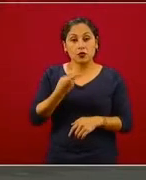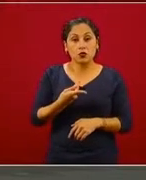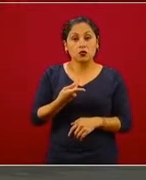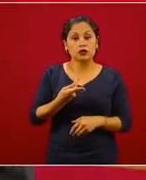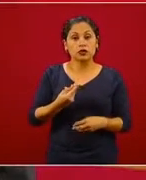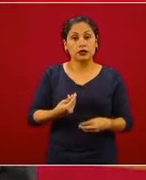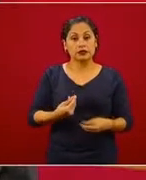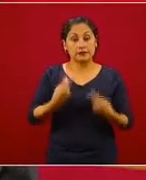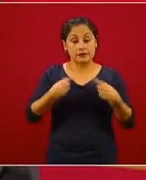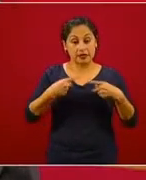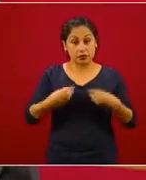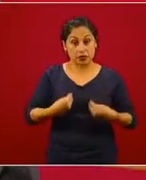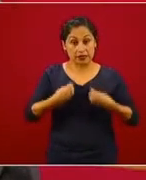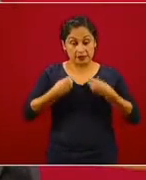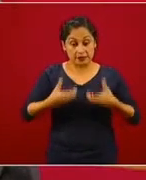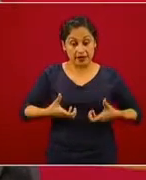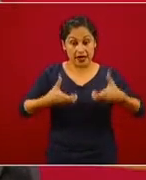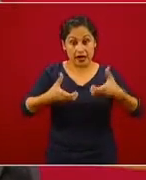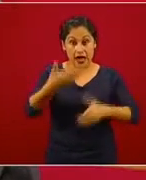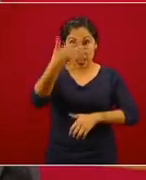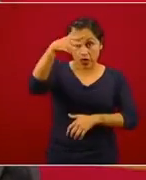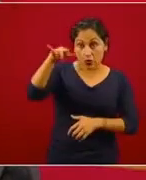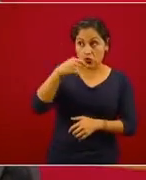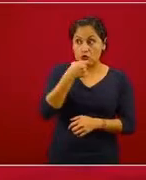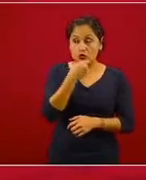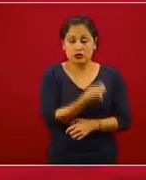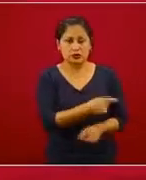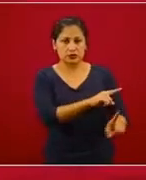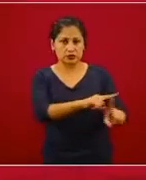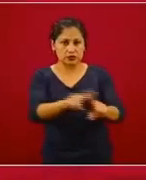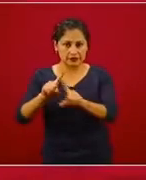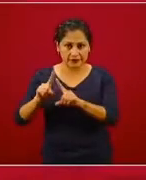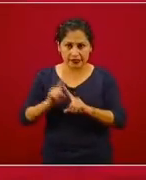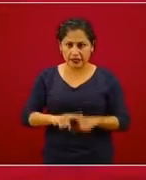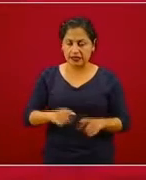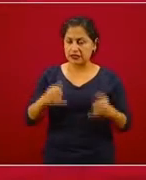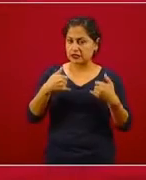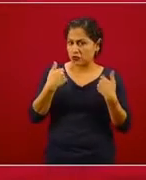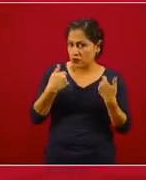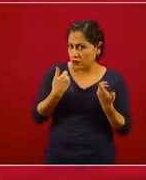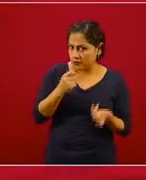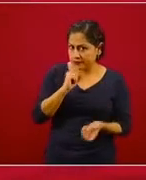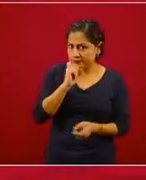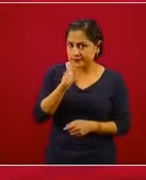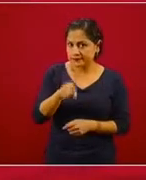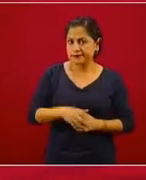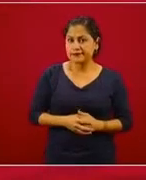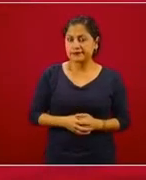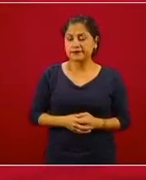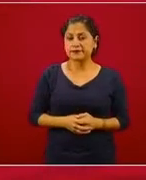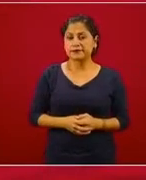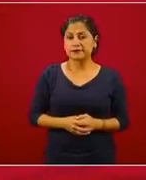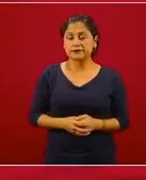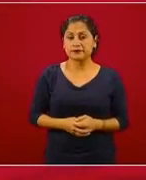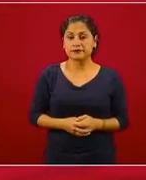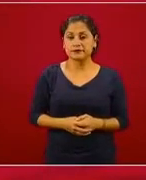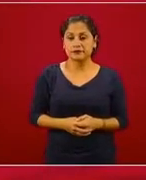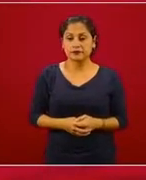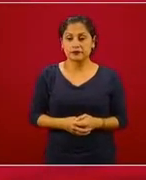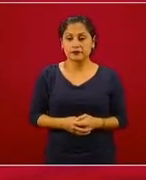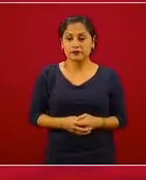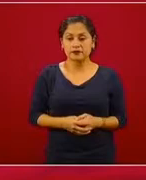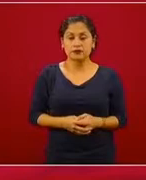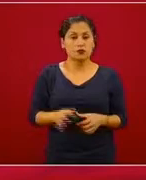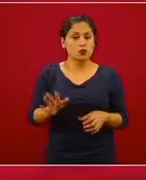salt, fat. This is one of the main causes of death in Mexico. In terms of homeless,